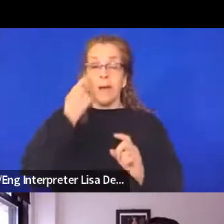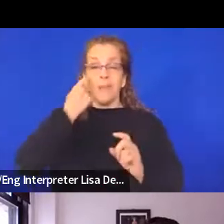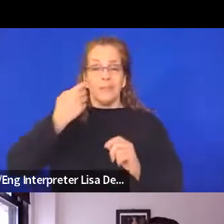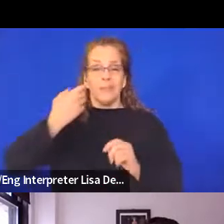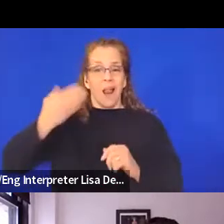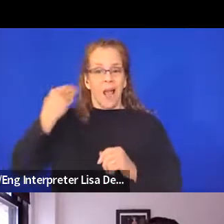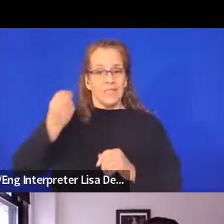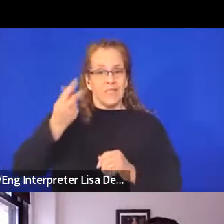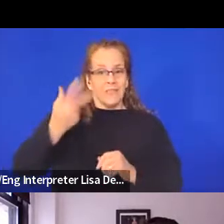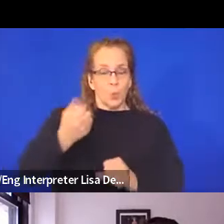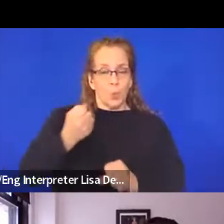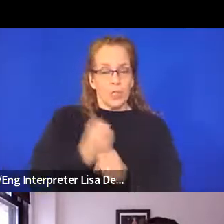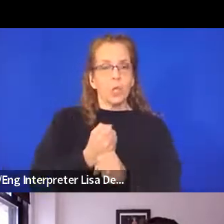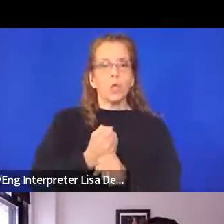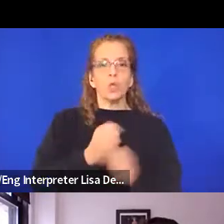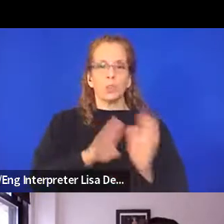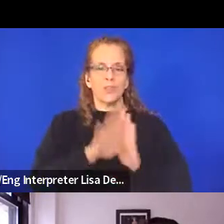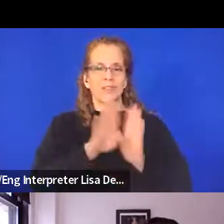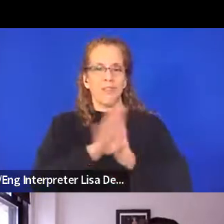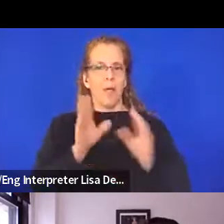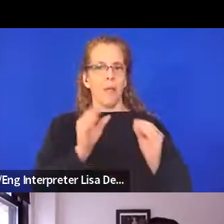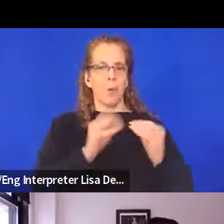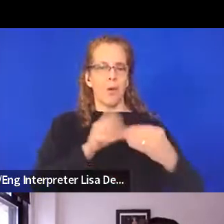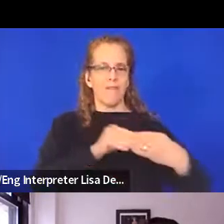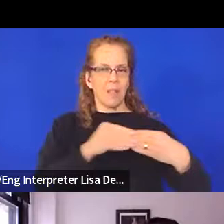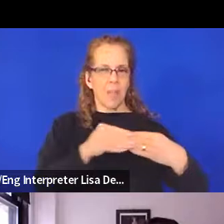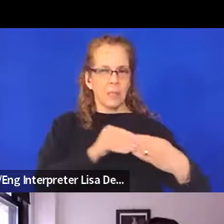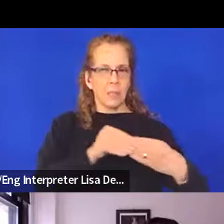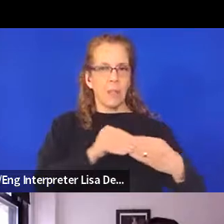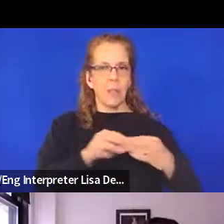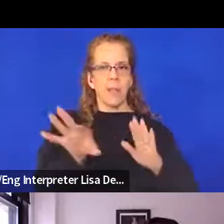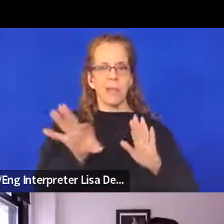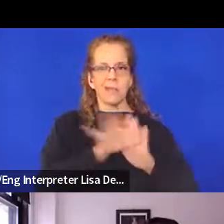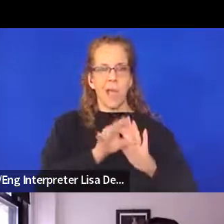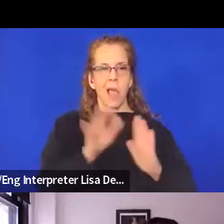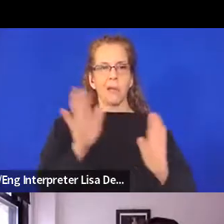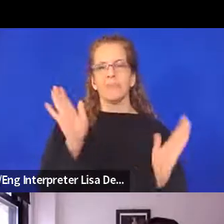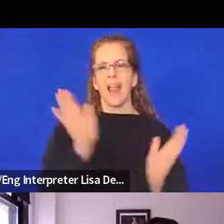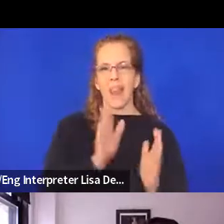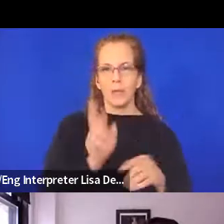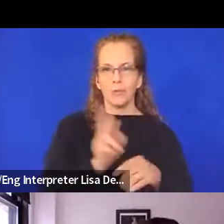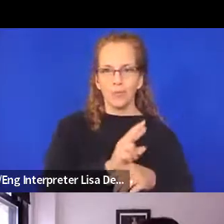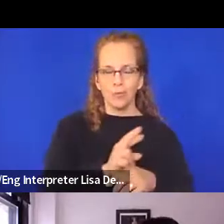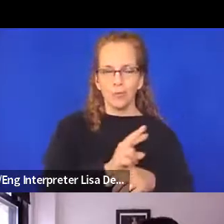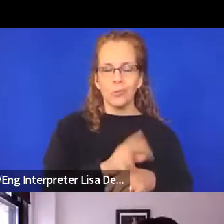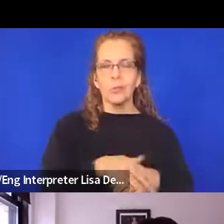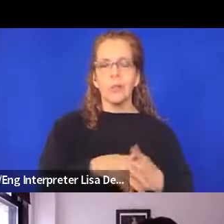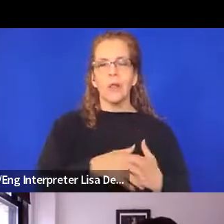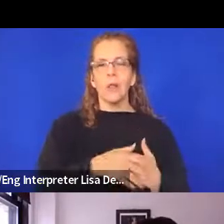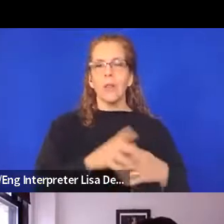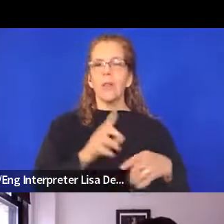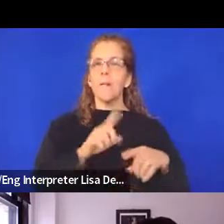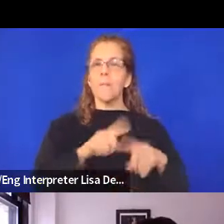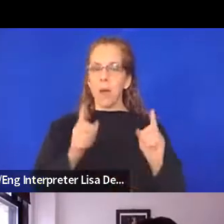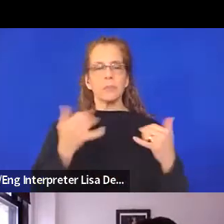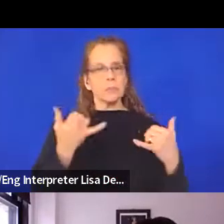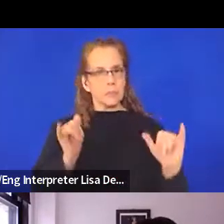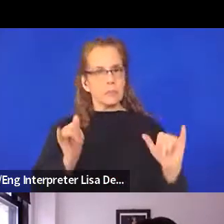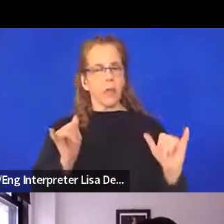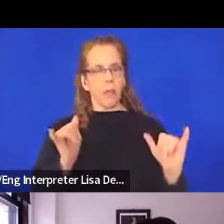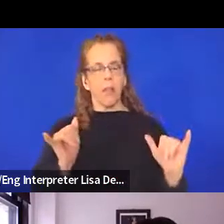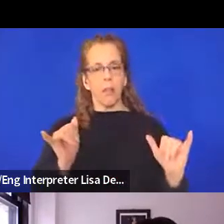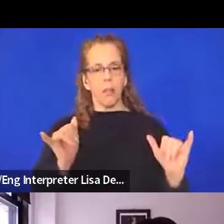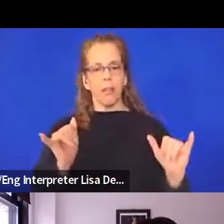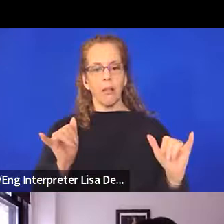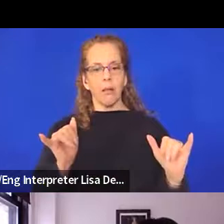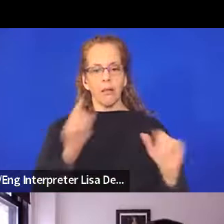performance formats that are more flexible in cast size. They require less rehearsal time, but all while still adhering to our original mission